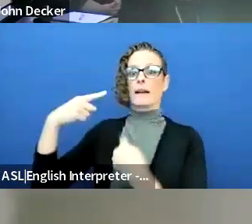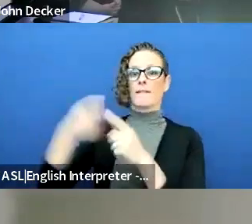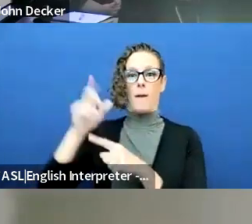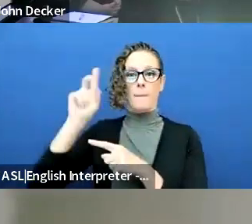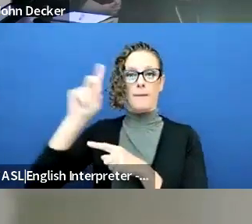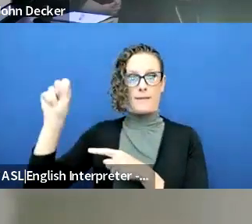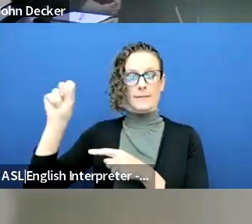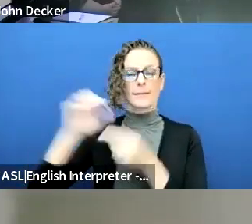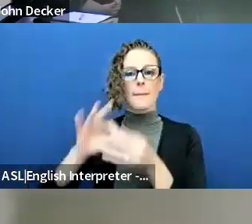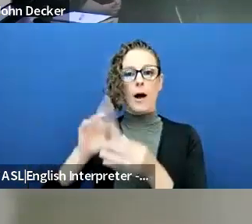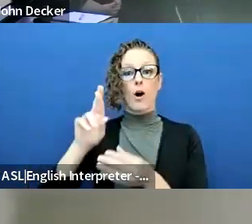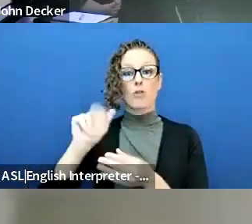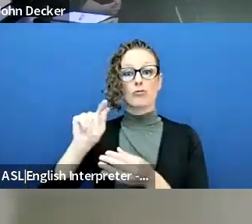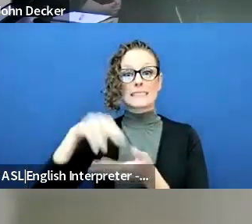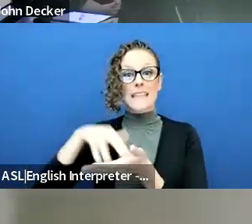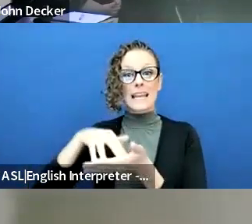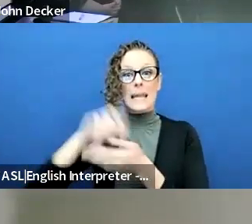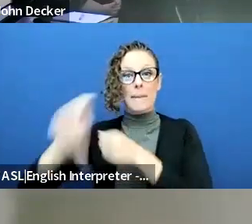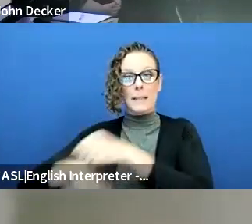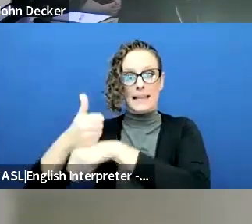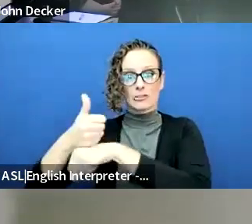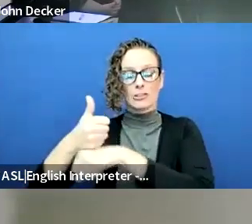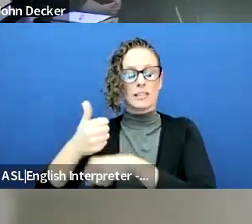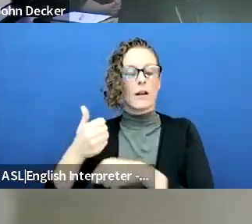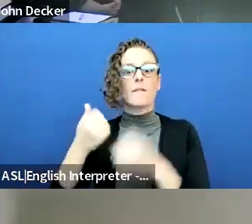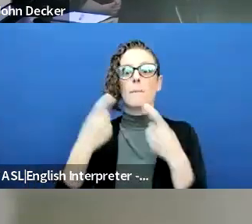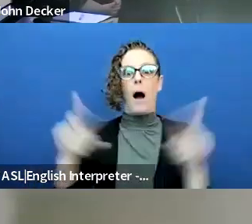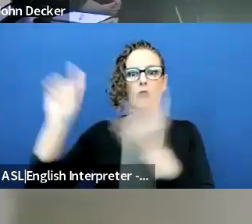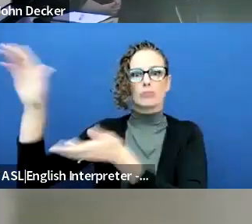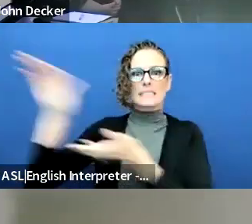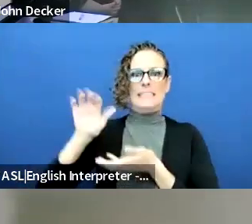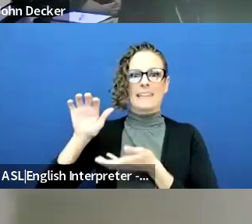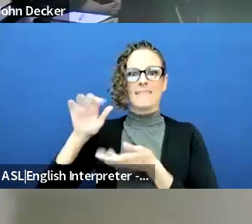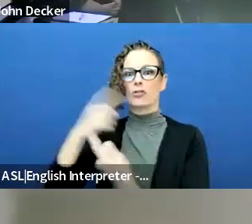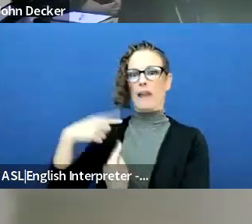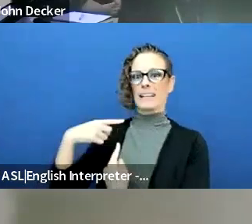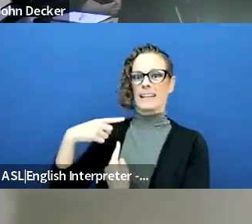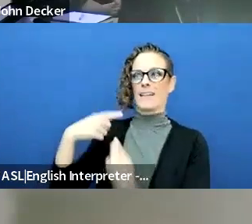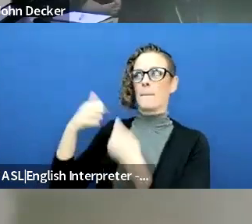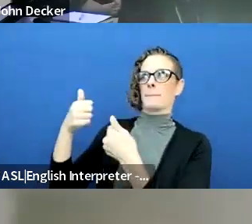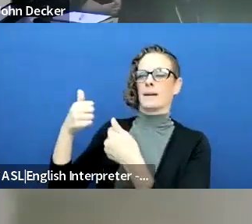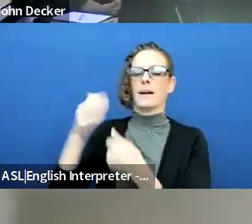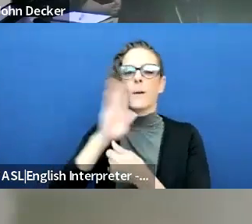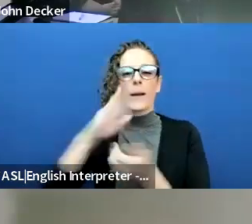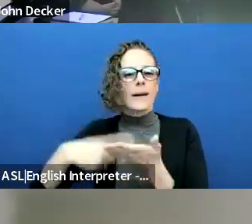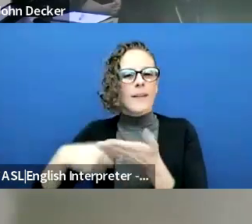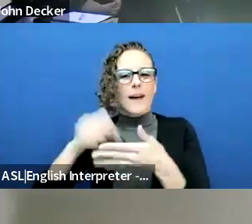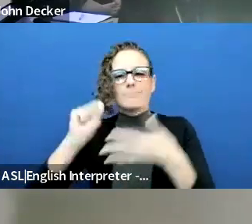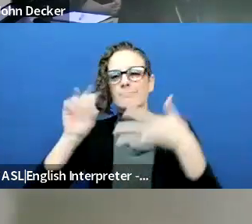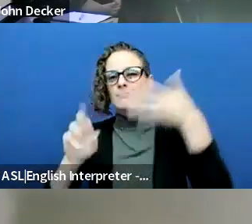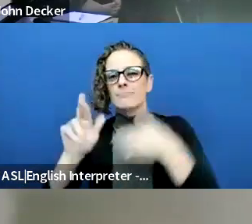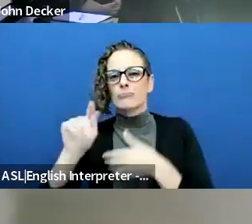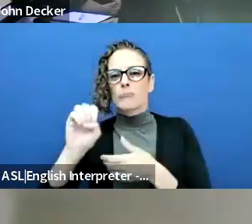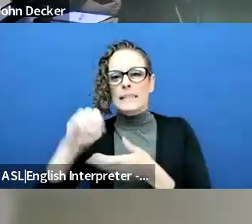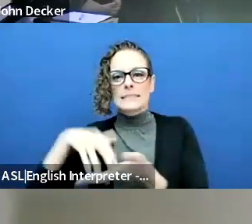department about the rate study implementation. So we finally received the directive, and so we are going to be talking with you guys